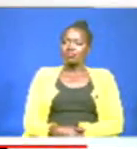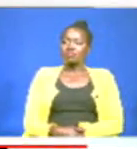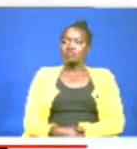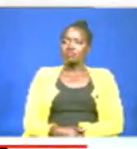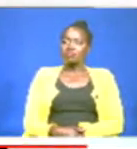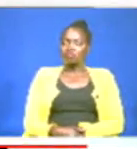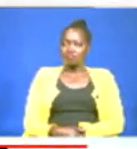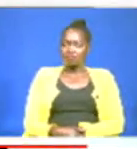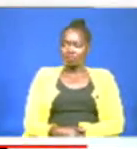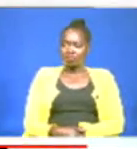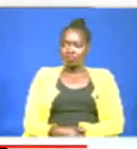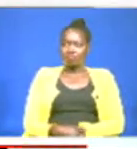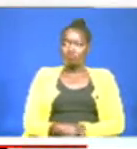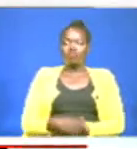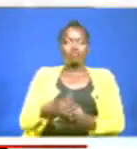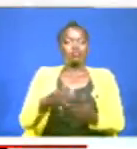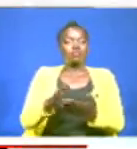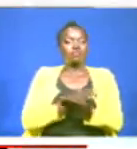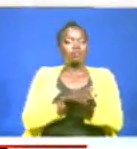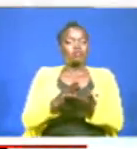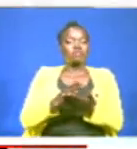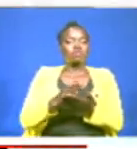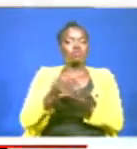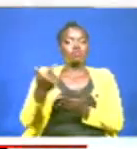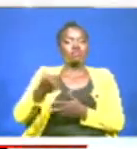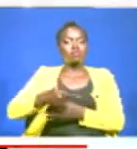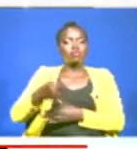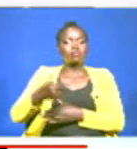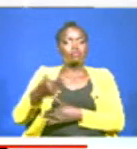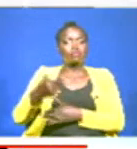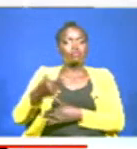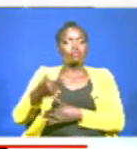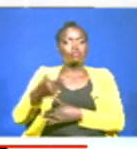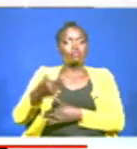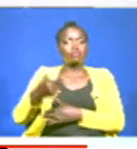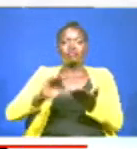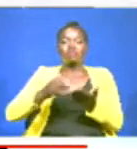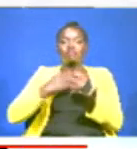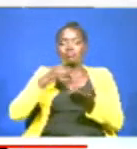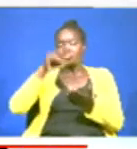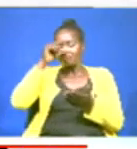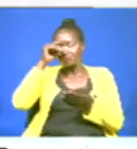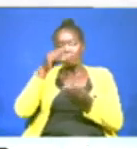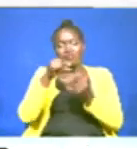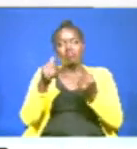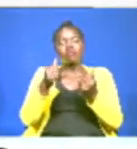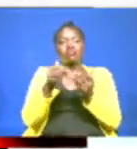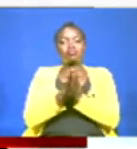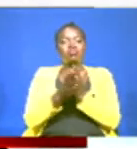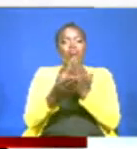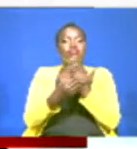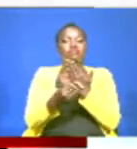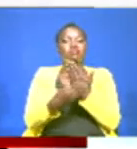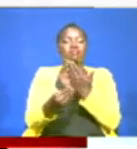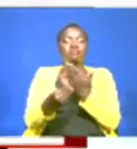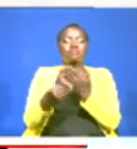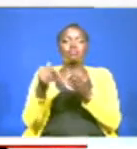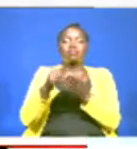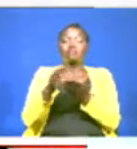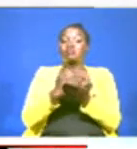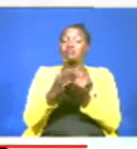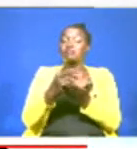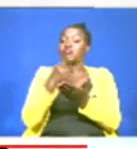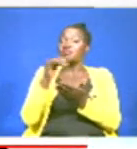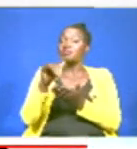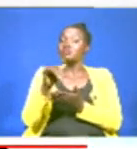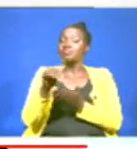Now, a section of music artists in Migori County want government piracy in the sector. The artists say that there is